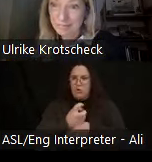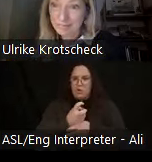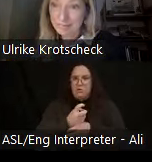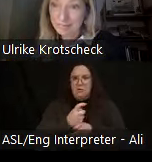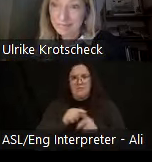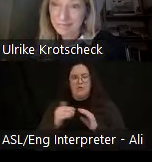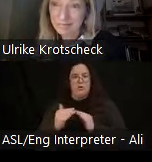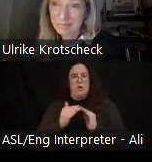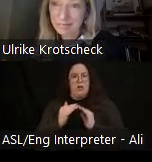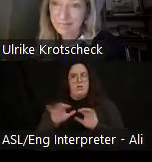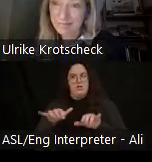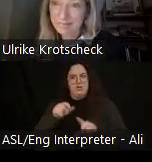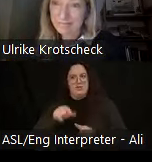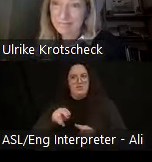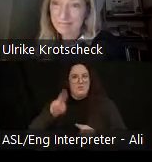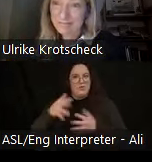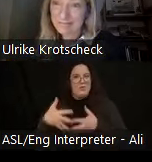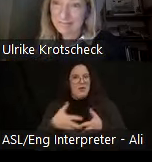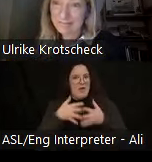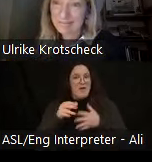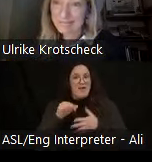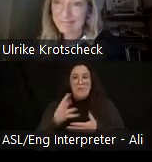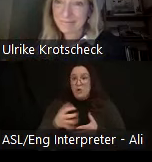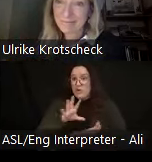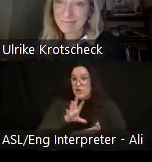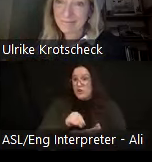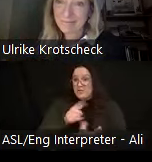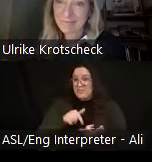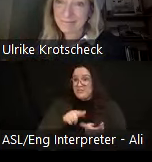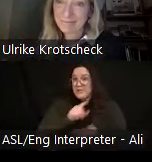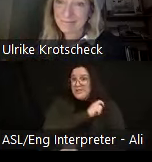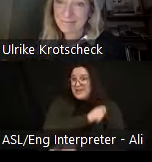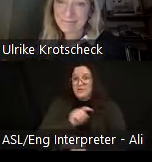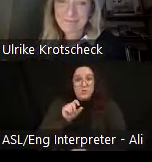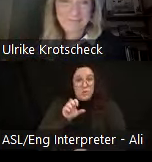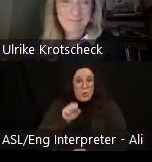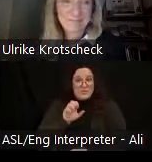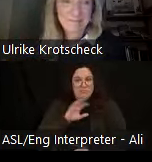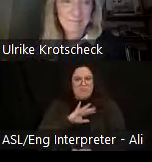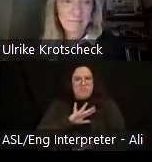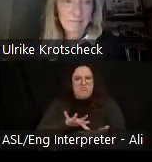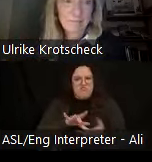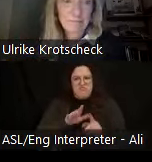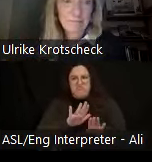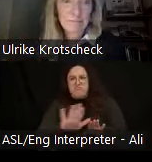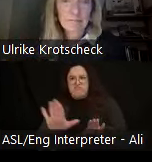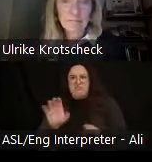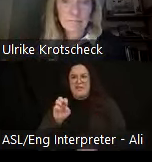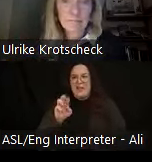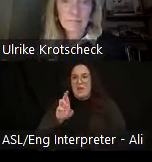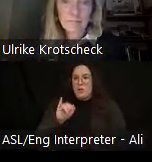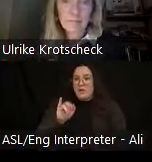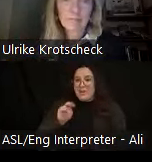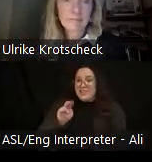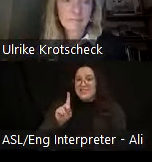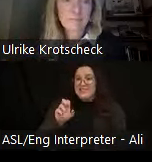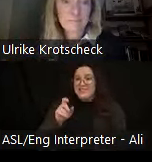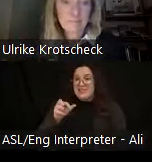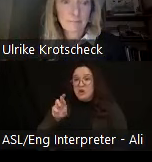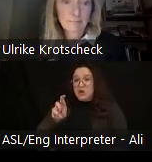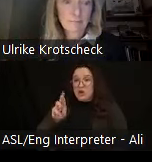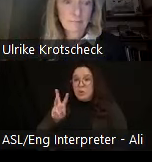this in North America. So if you're interested in learning about tattoo tools, I would check out some of the work by Aaron Dieter Wolf. And